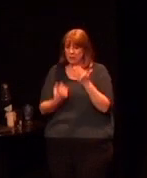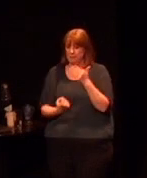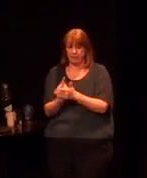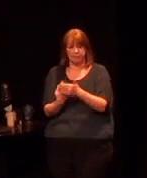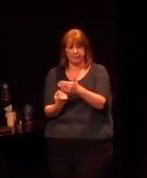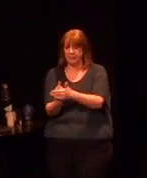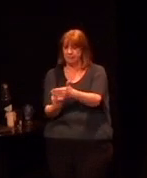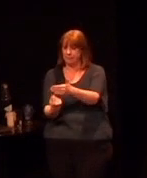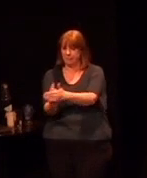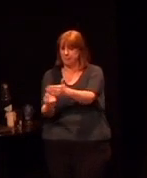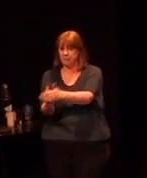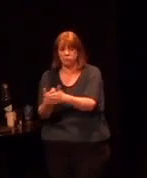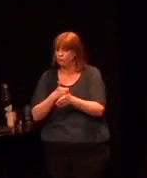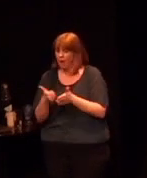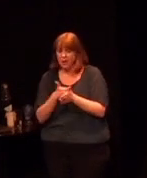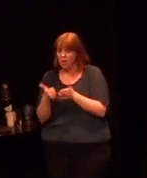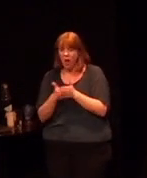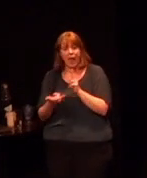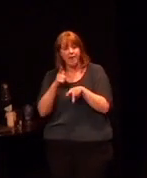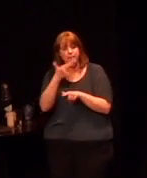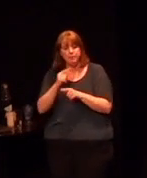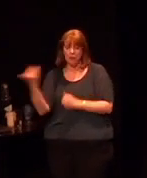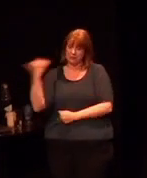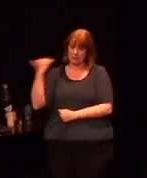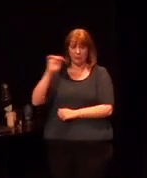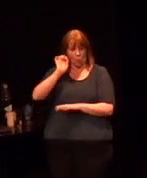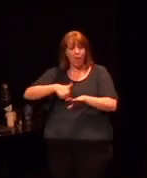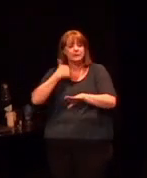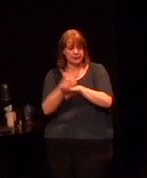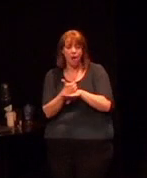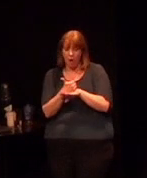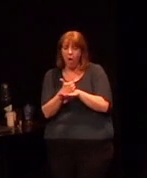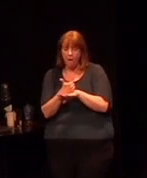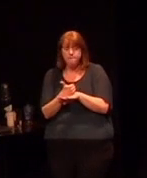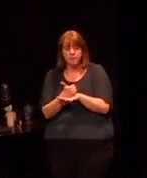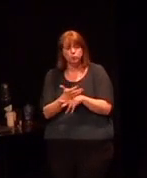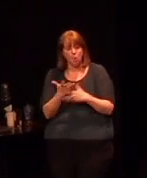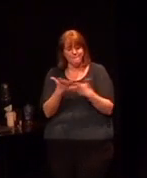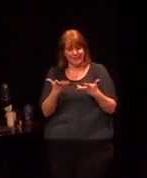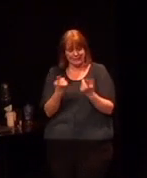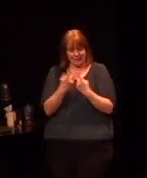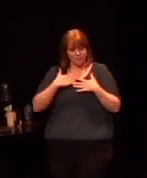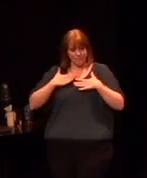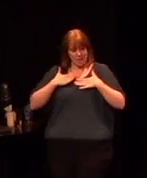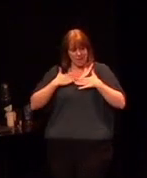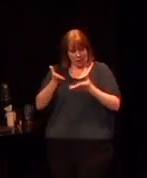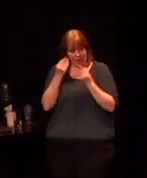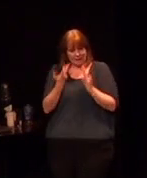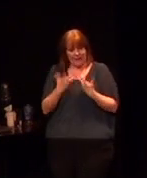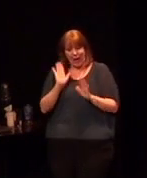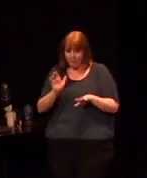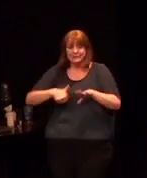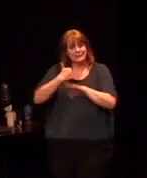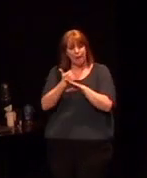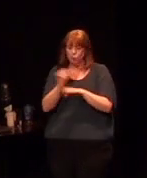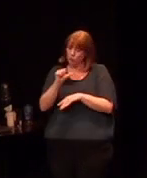though, when there's a demand for them to do them. So I think the biggest thing for me learning today as well is we need to be doing it every month.